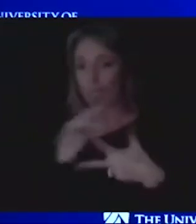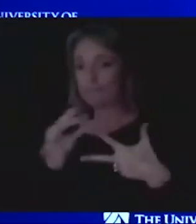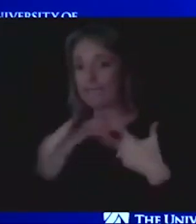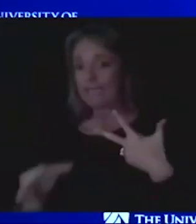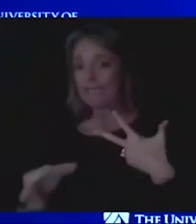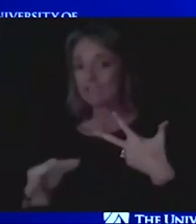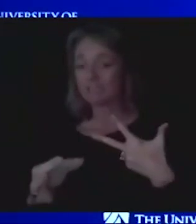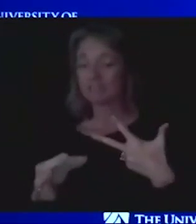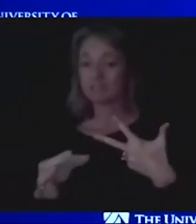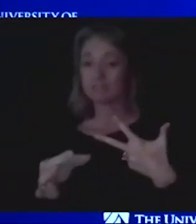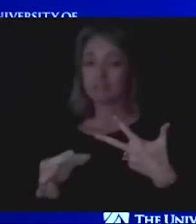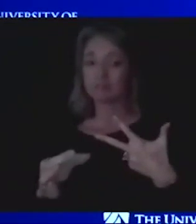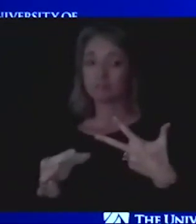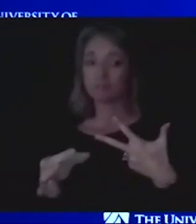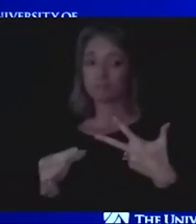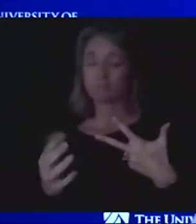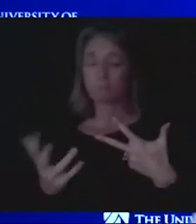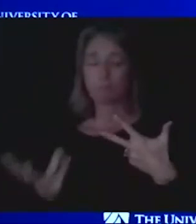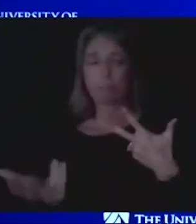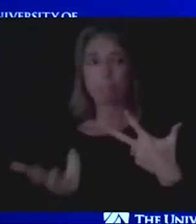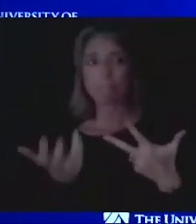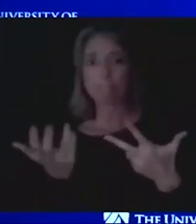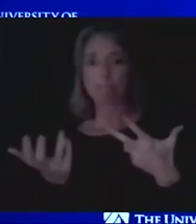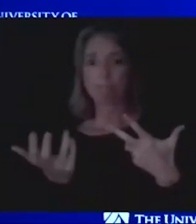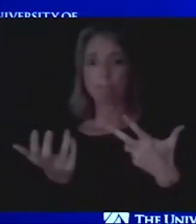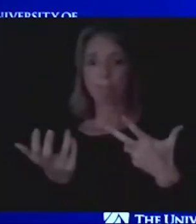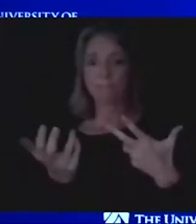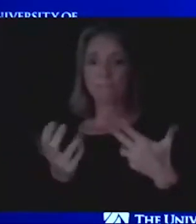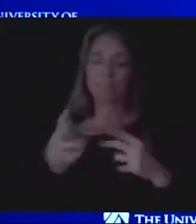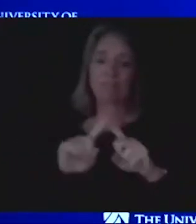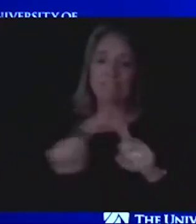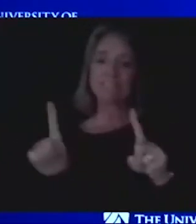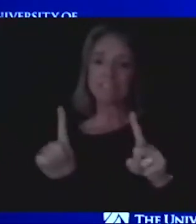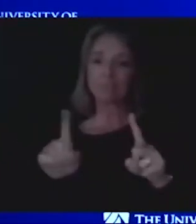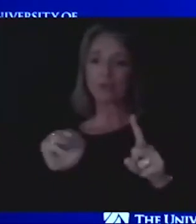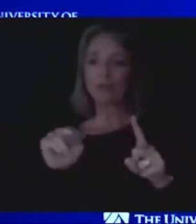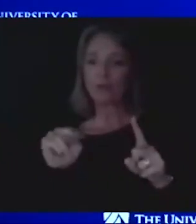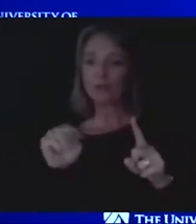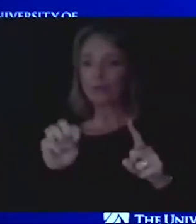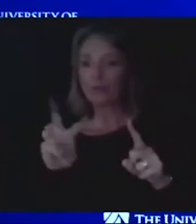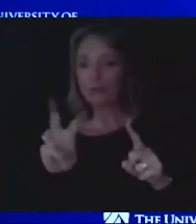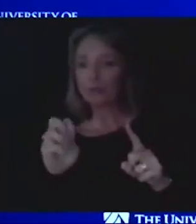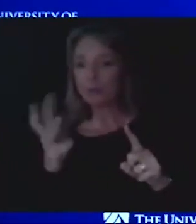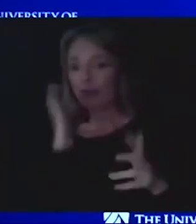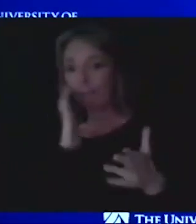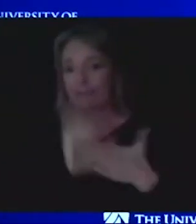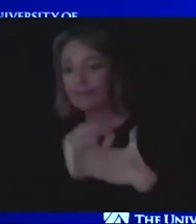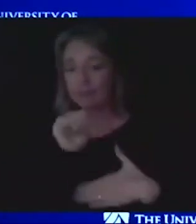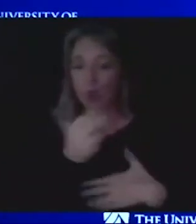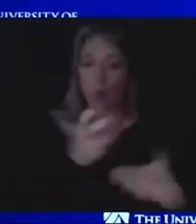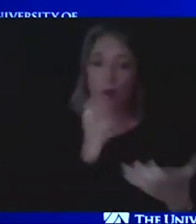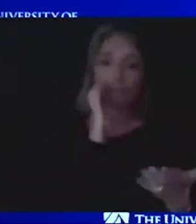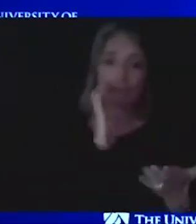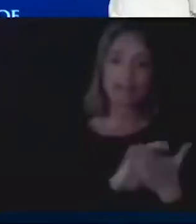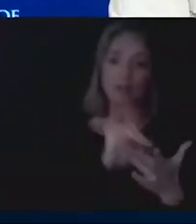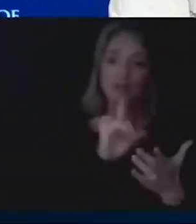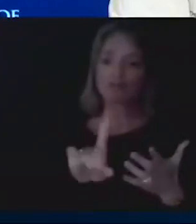picking items or headlines that you just don't want to believe, and it's a major hypocrisy as well.